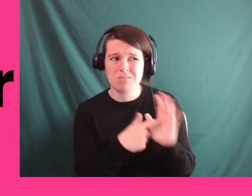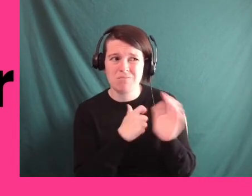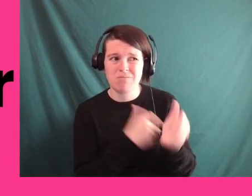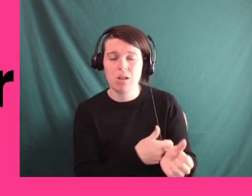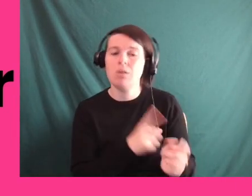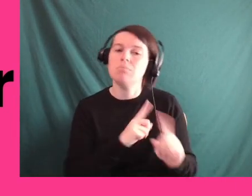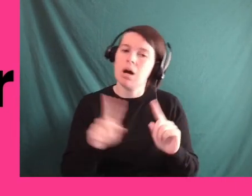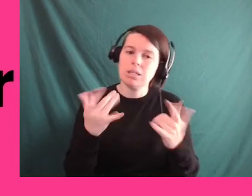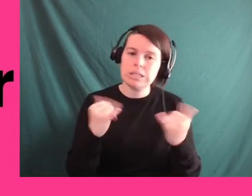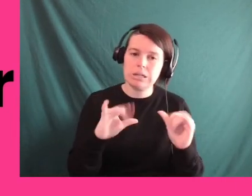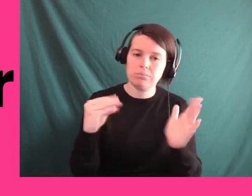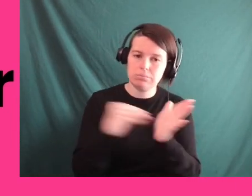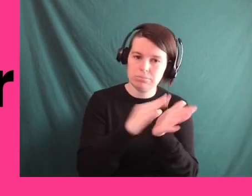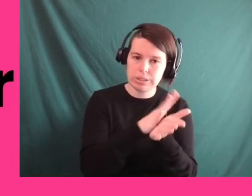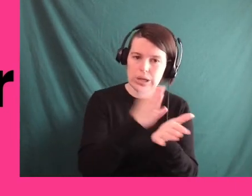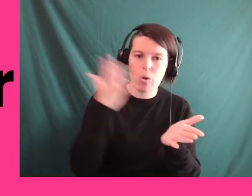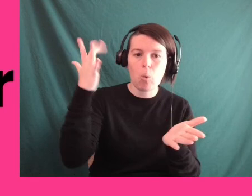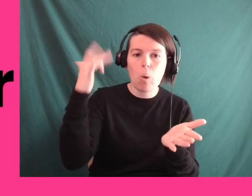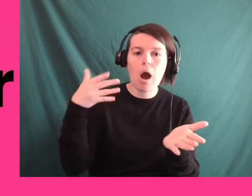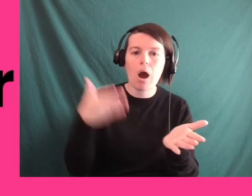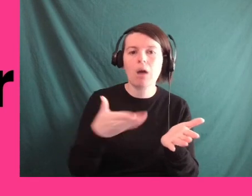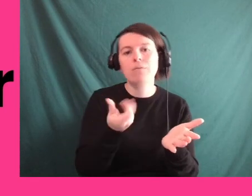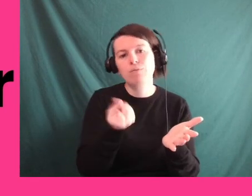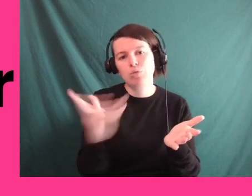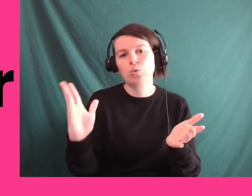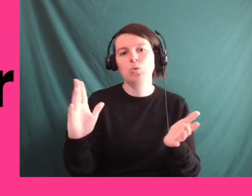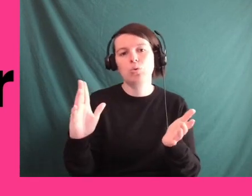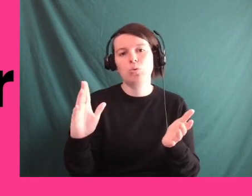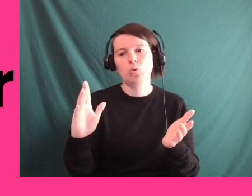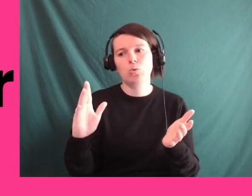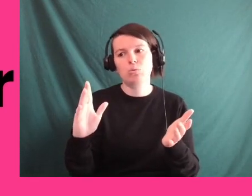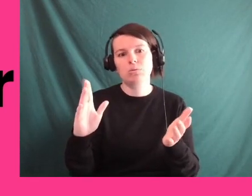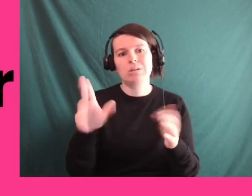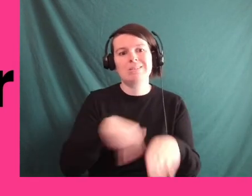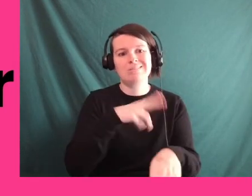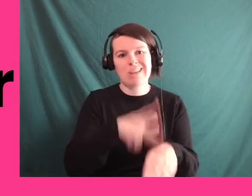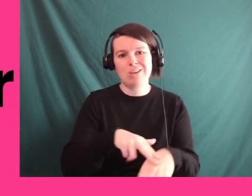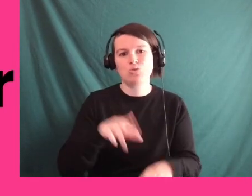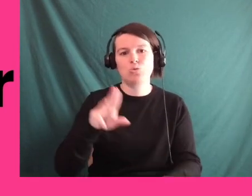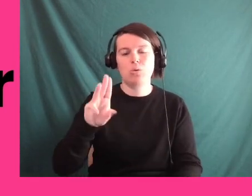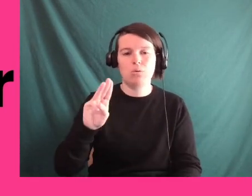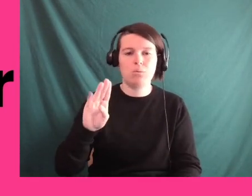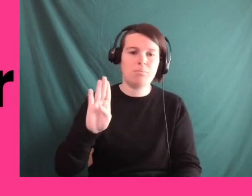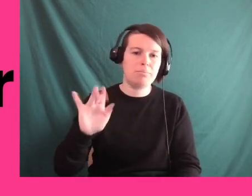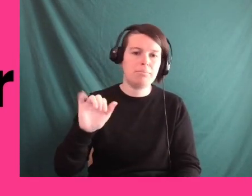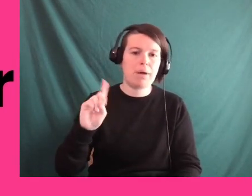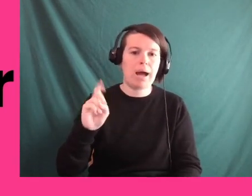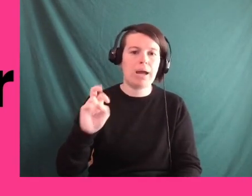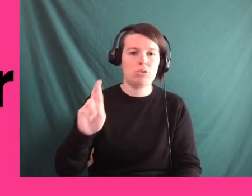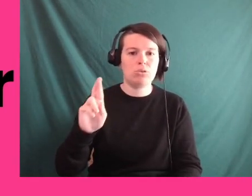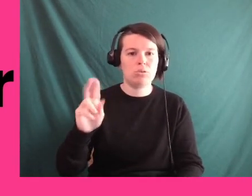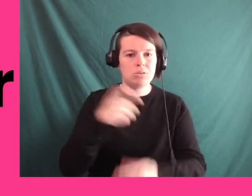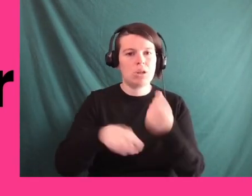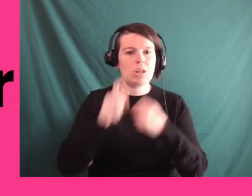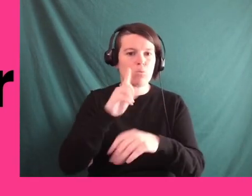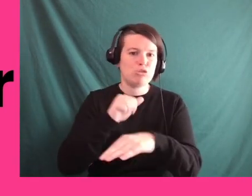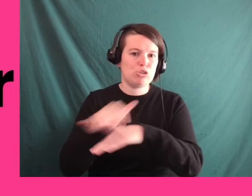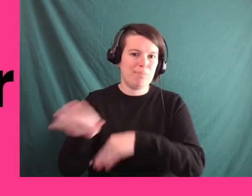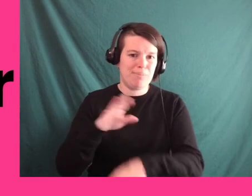include them in this list because they are one of the few national binder exchanges that exist that will ship a binder to